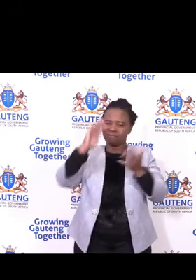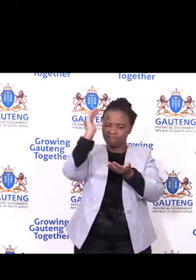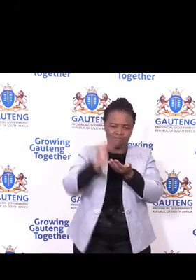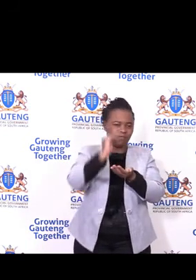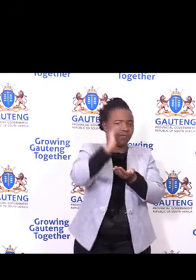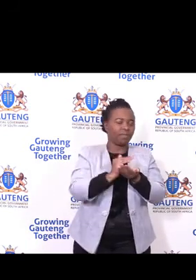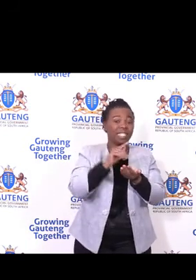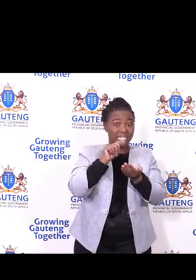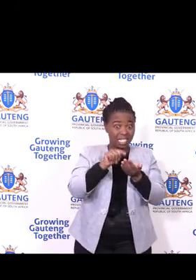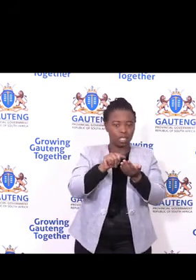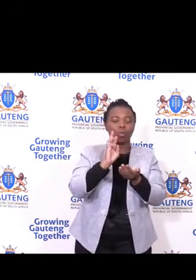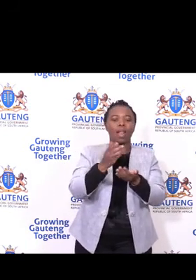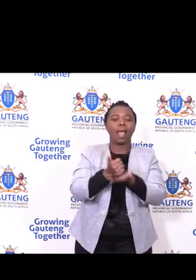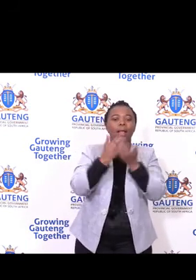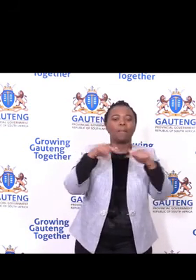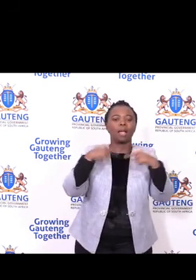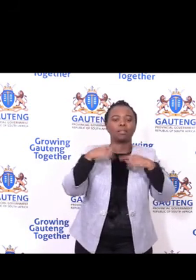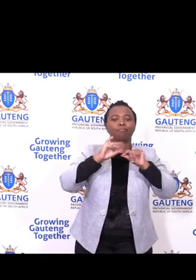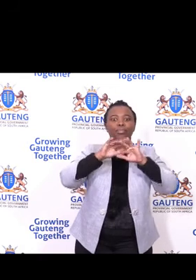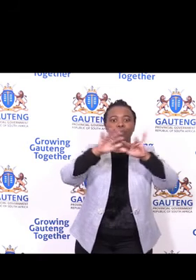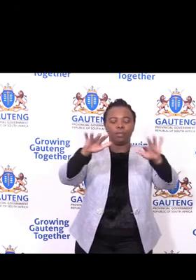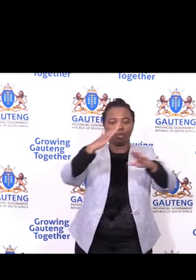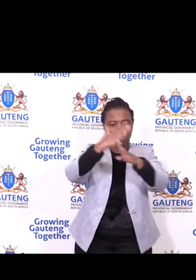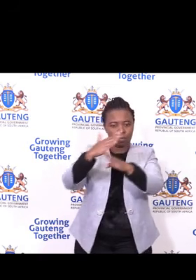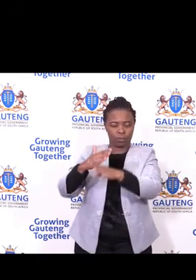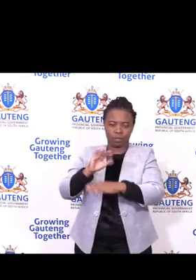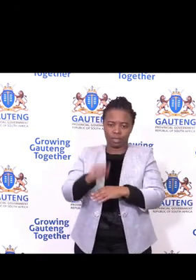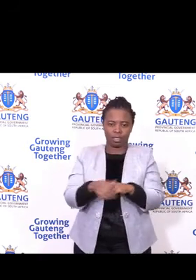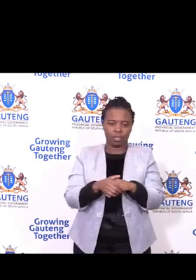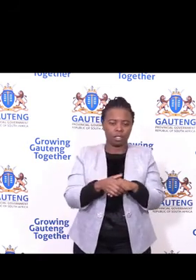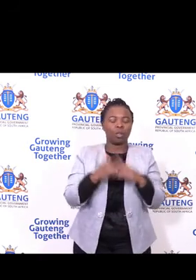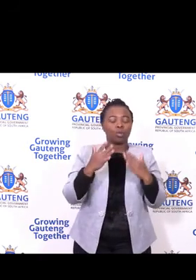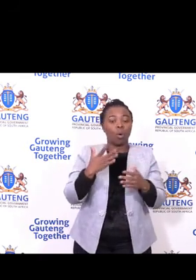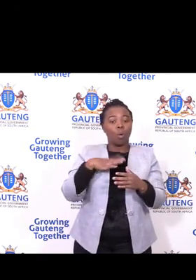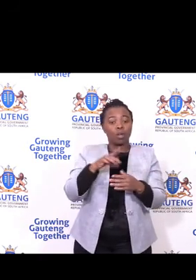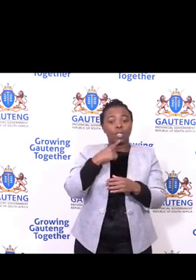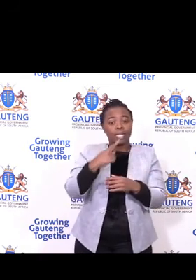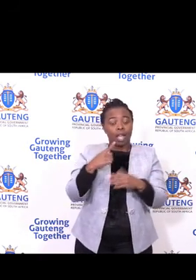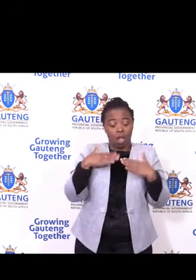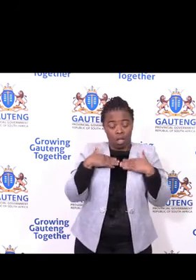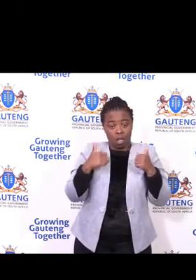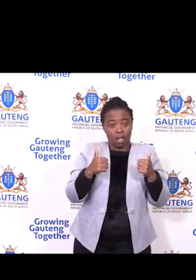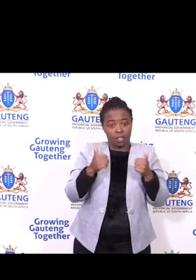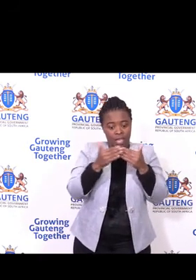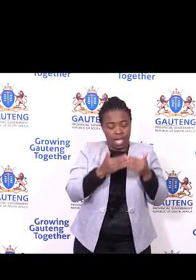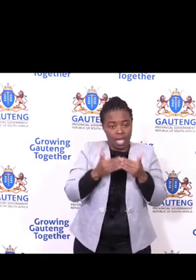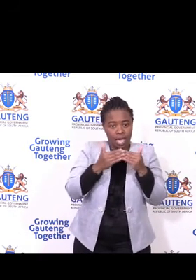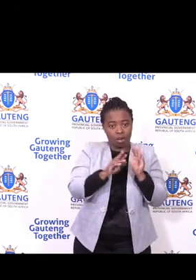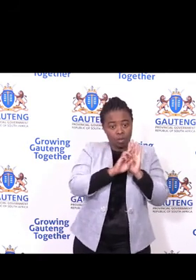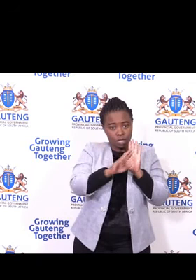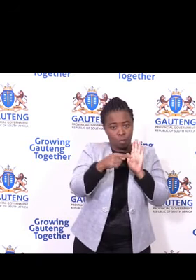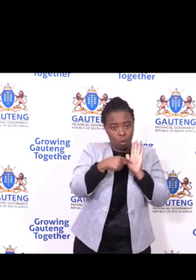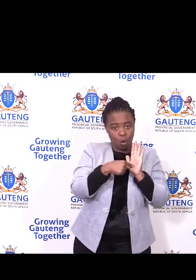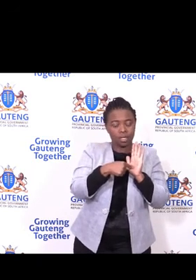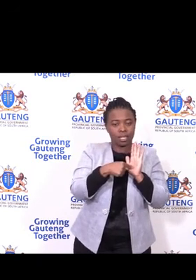of transmission. We are continuously saying to you that we are strengthening the healthcare response by taking